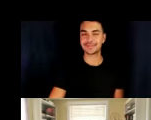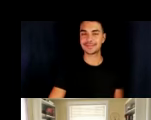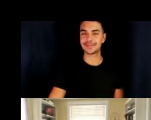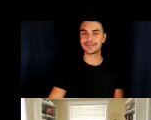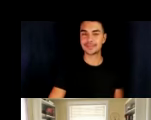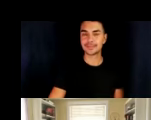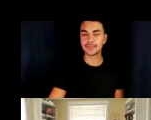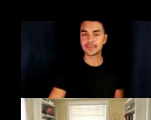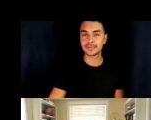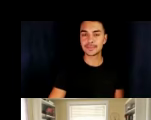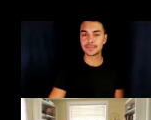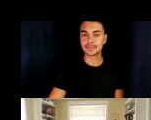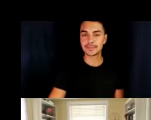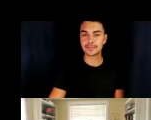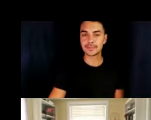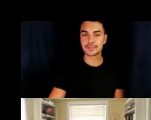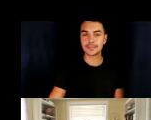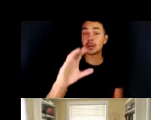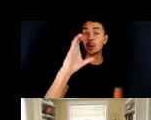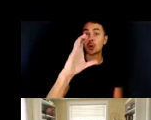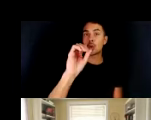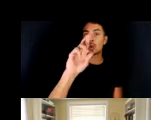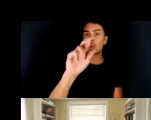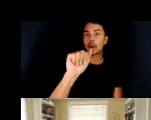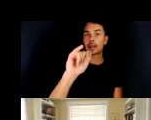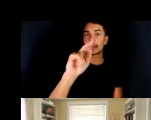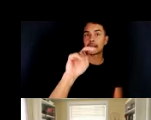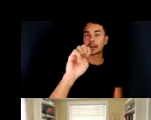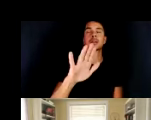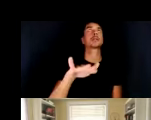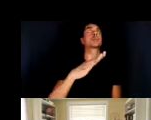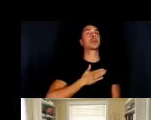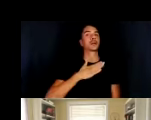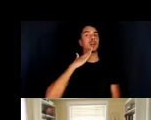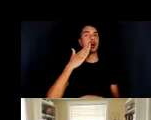SC. Coraline. Oh my gosh, that's my daughter's favorite.